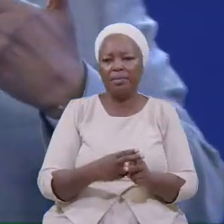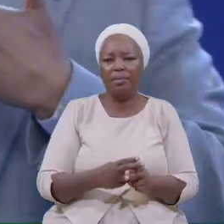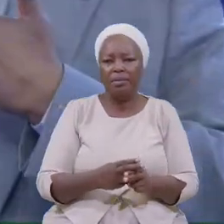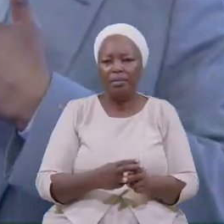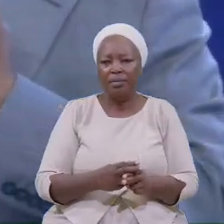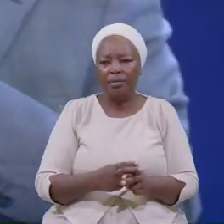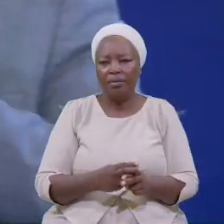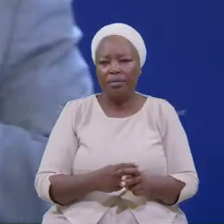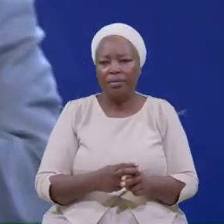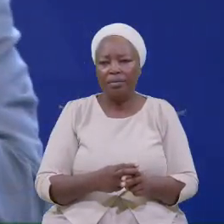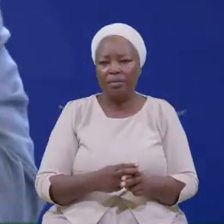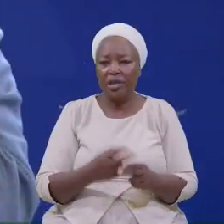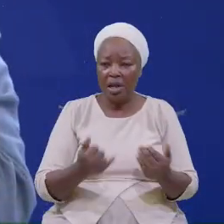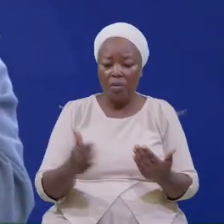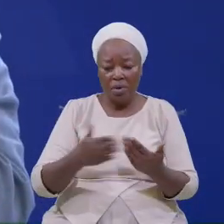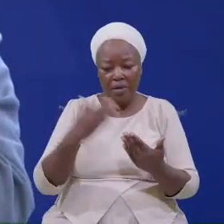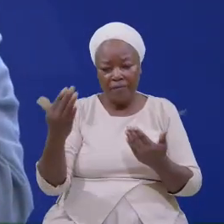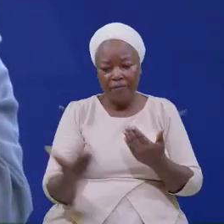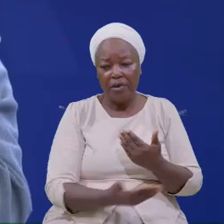Invite the Savior in.